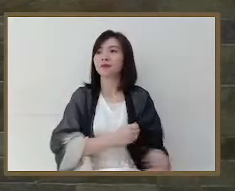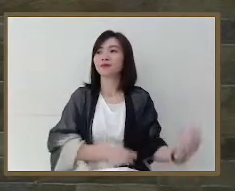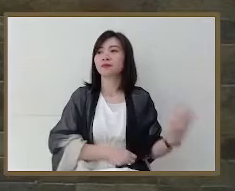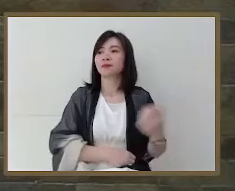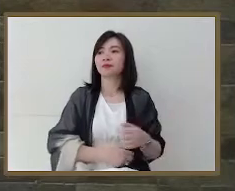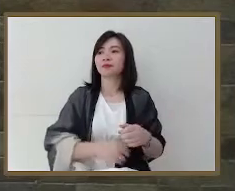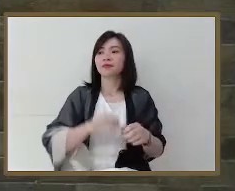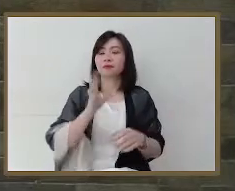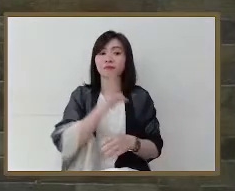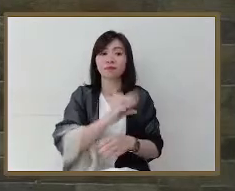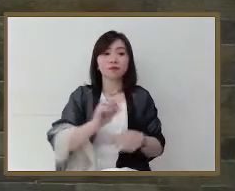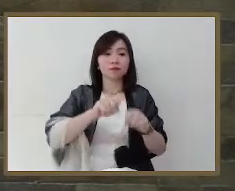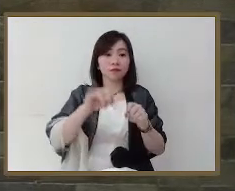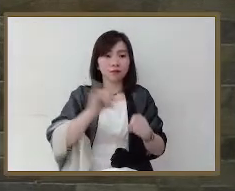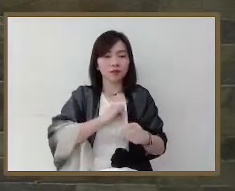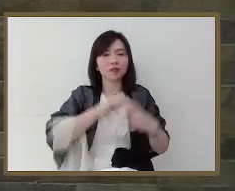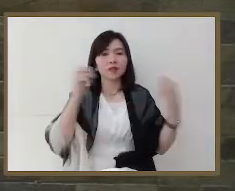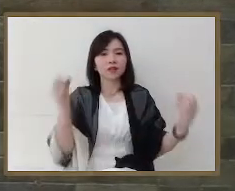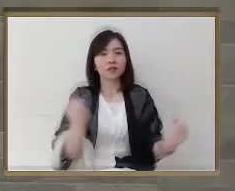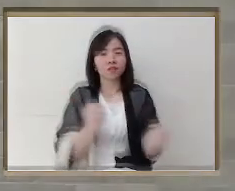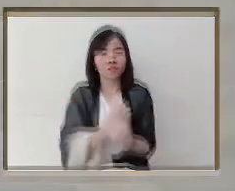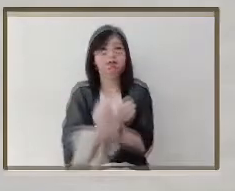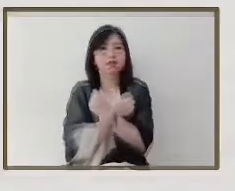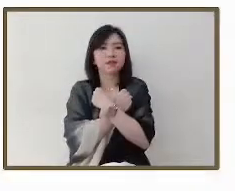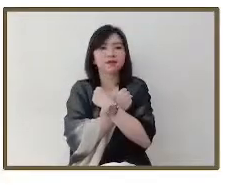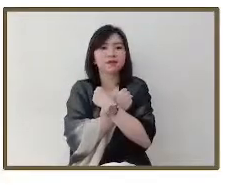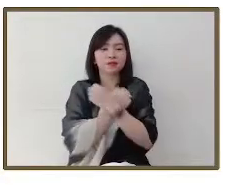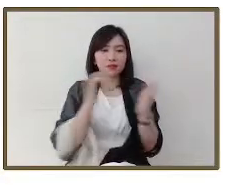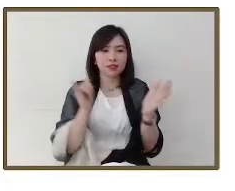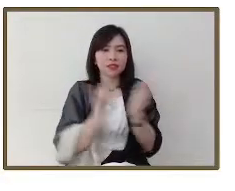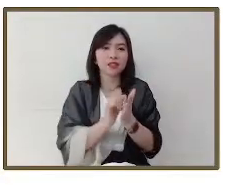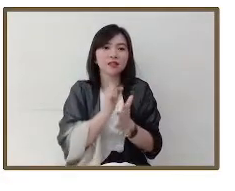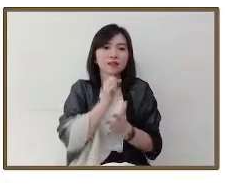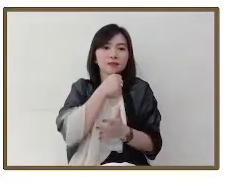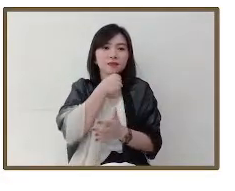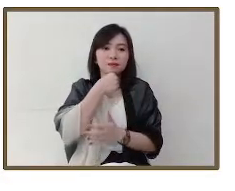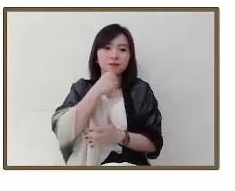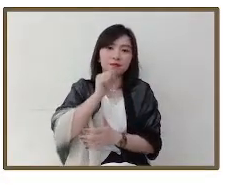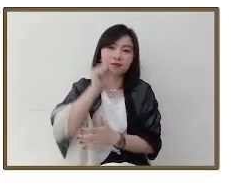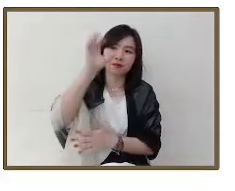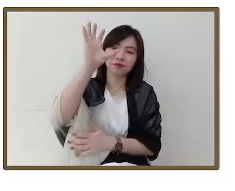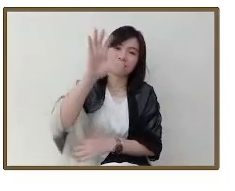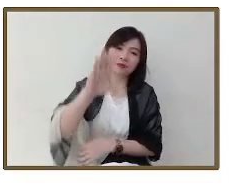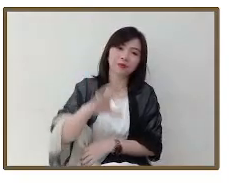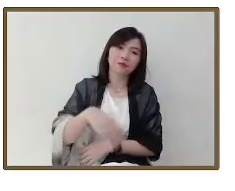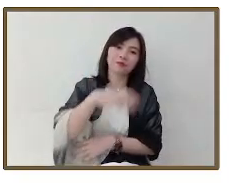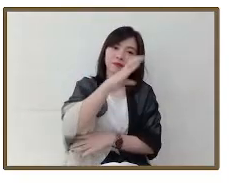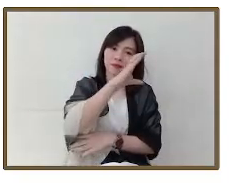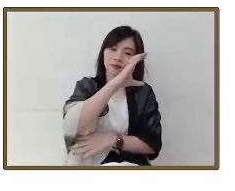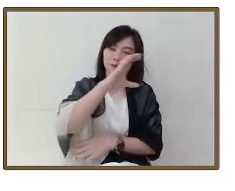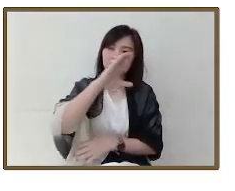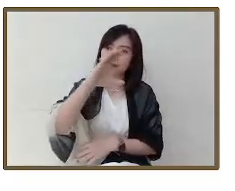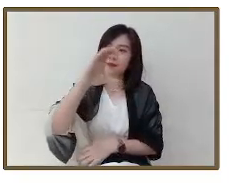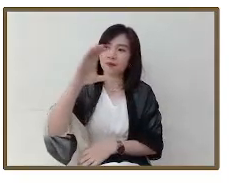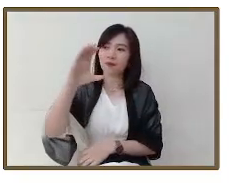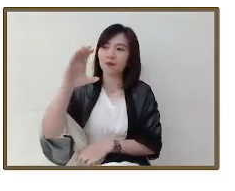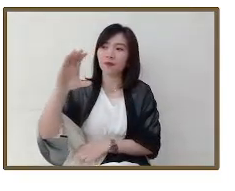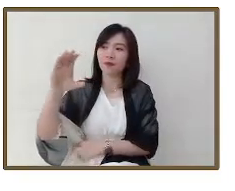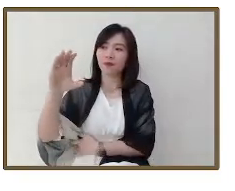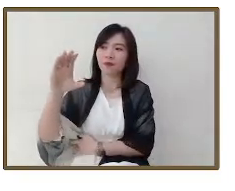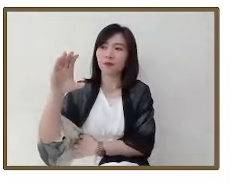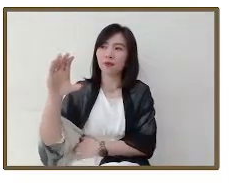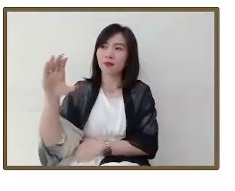cross. And so I'll cherish the old rugged